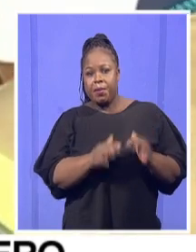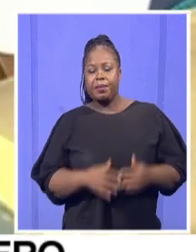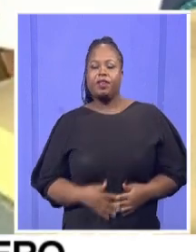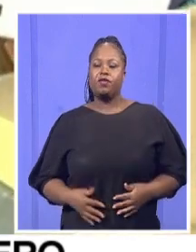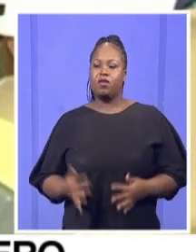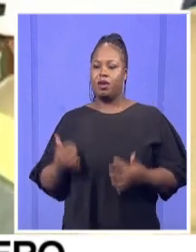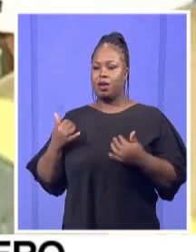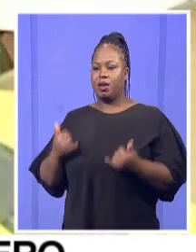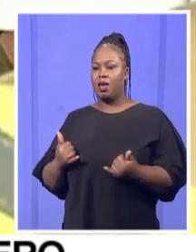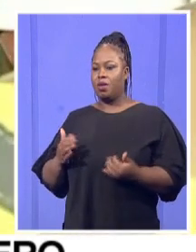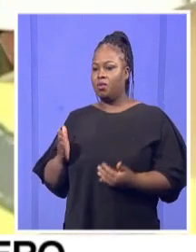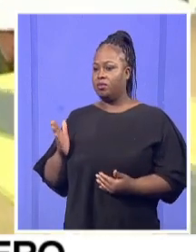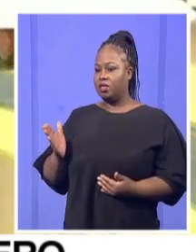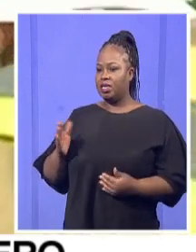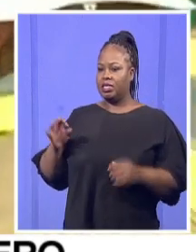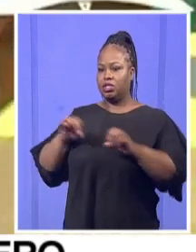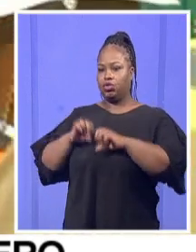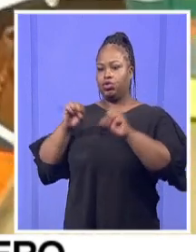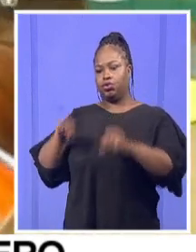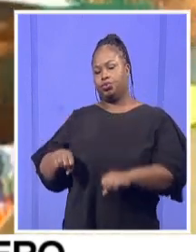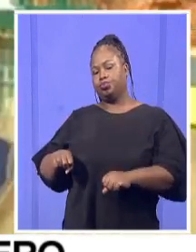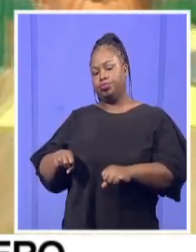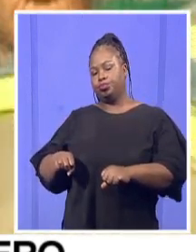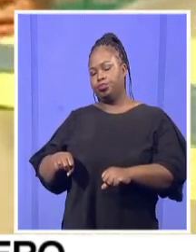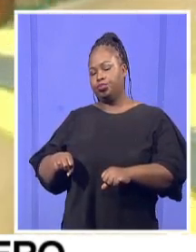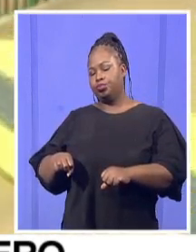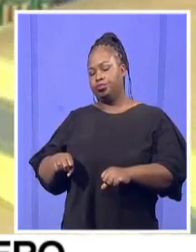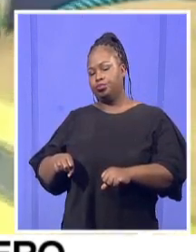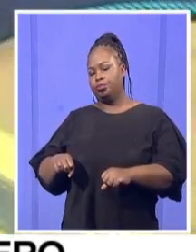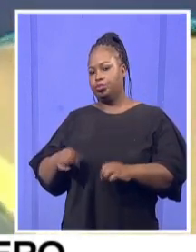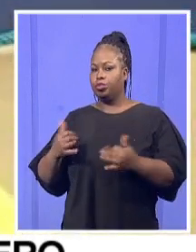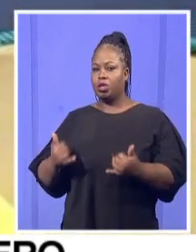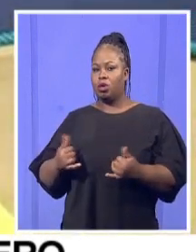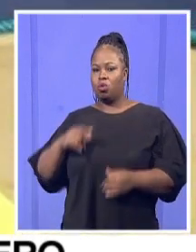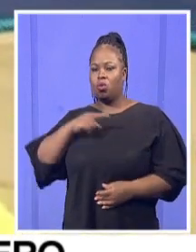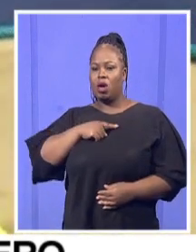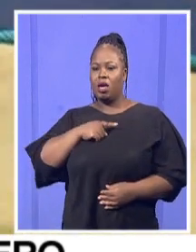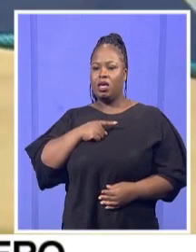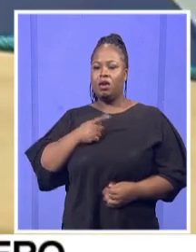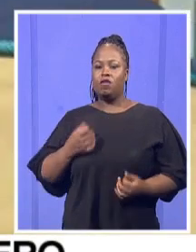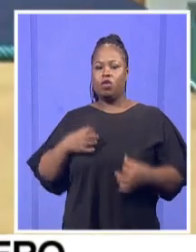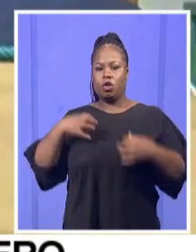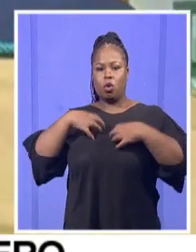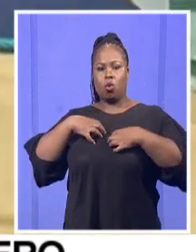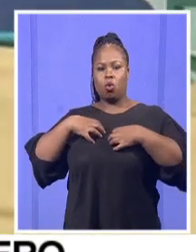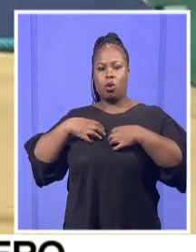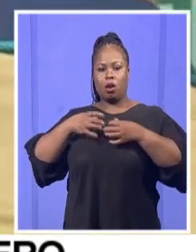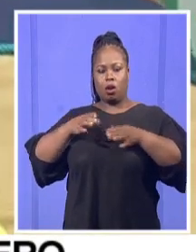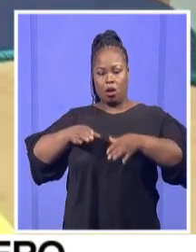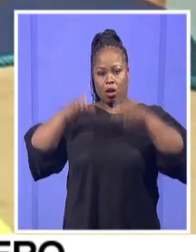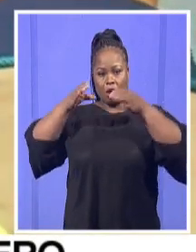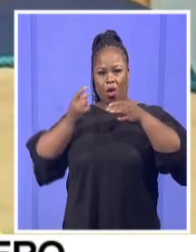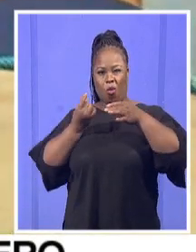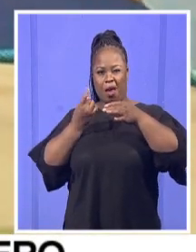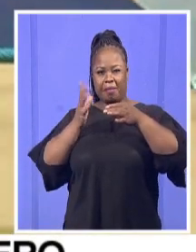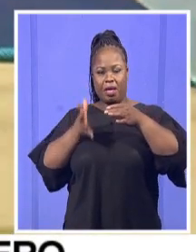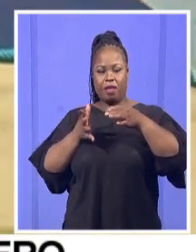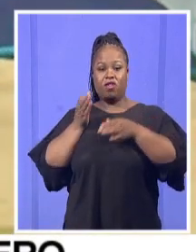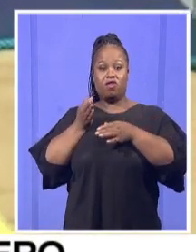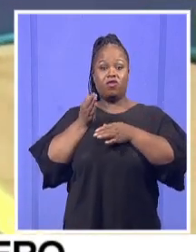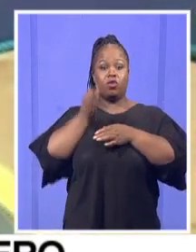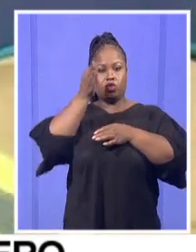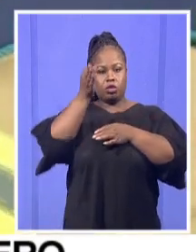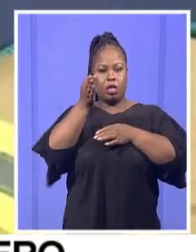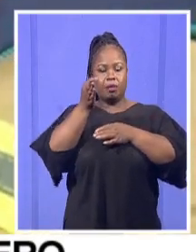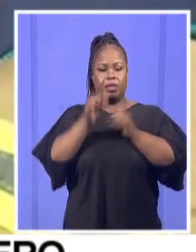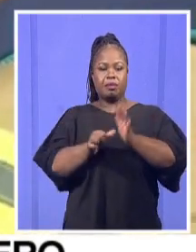on here, the system's designed obviously as a prototype learning platform. For sure. For future ones, obviously maintainability is critical. Yeah.